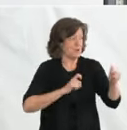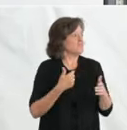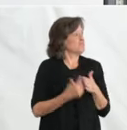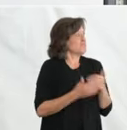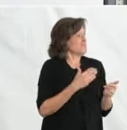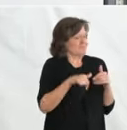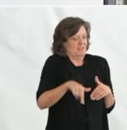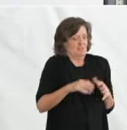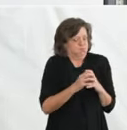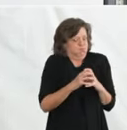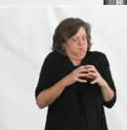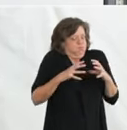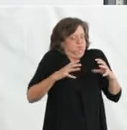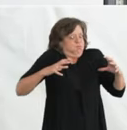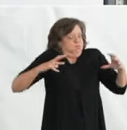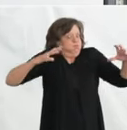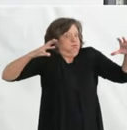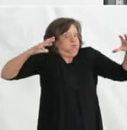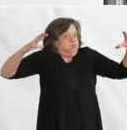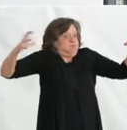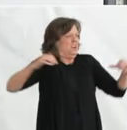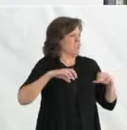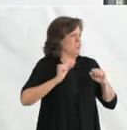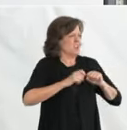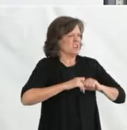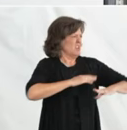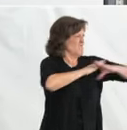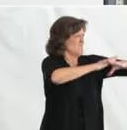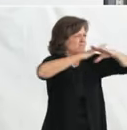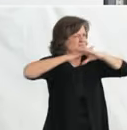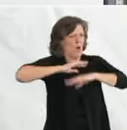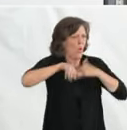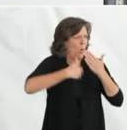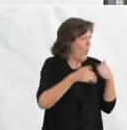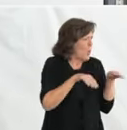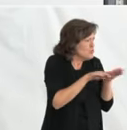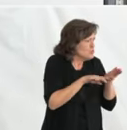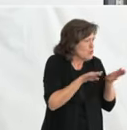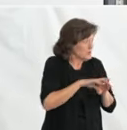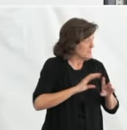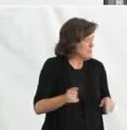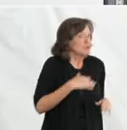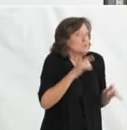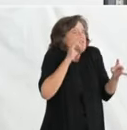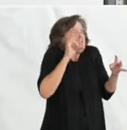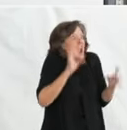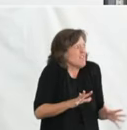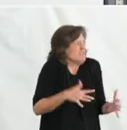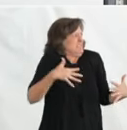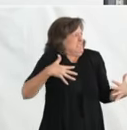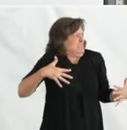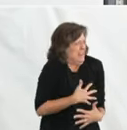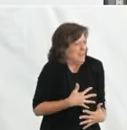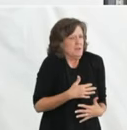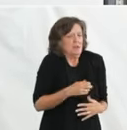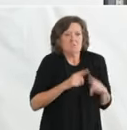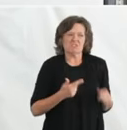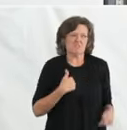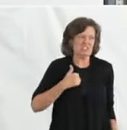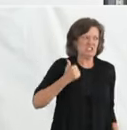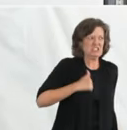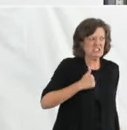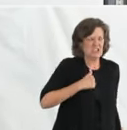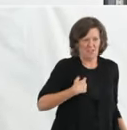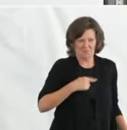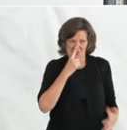so big, it can go out all the doors at once, just sucking people back in like an octopus. It was horrifying. It was terrifying, but I was tough. I was